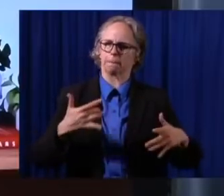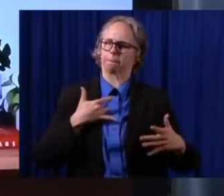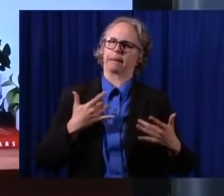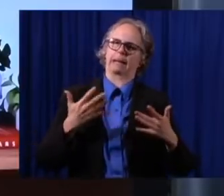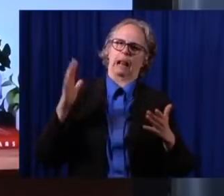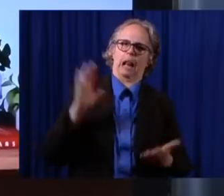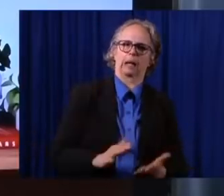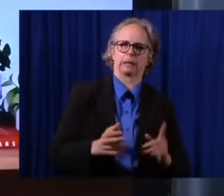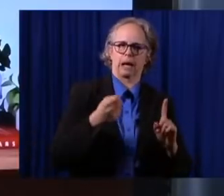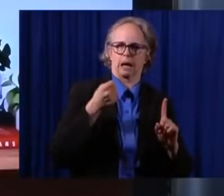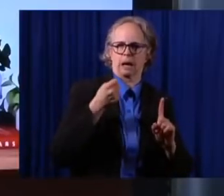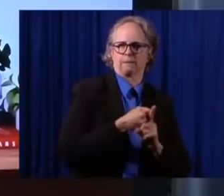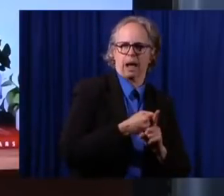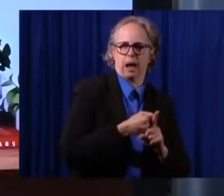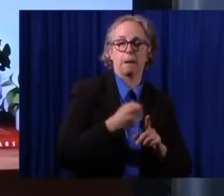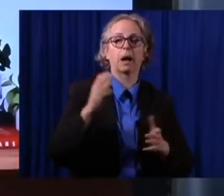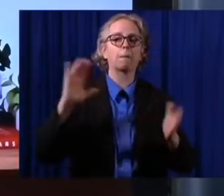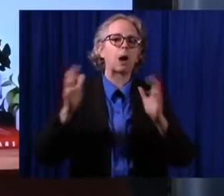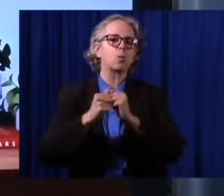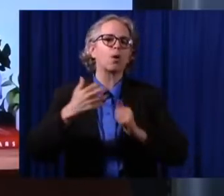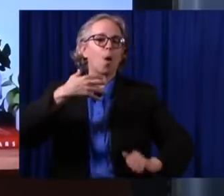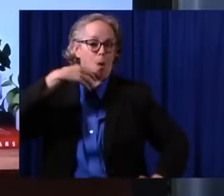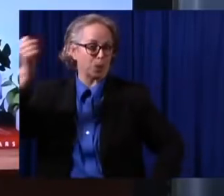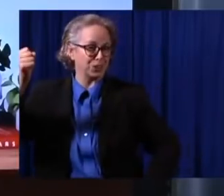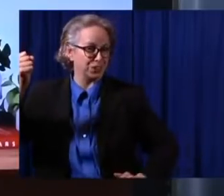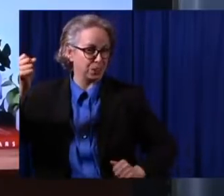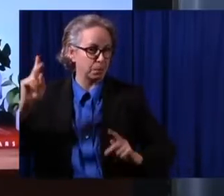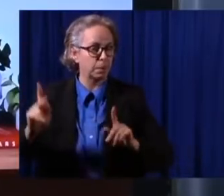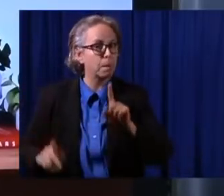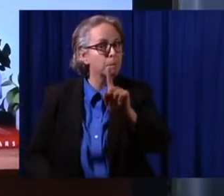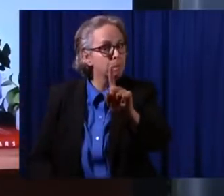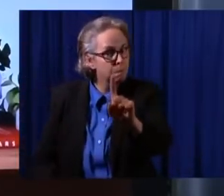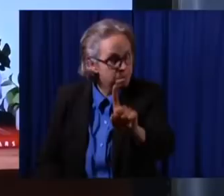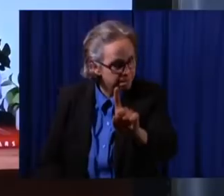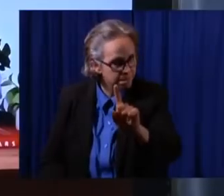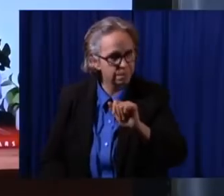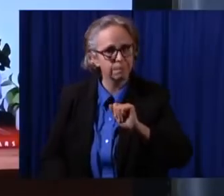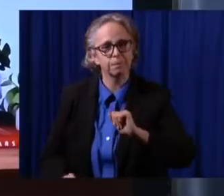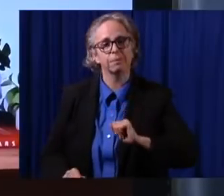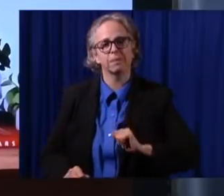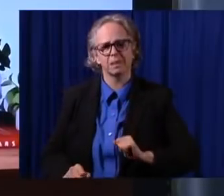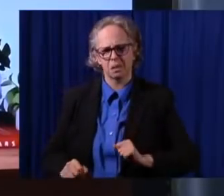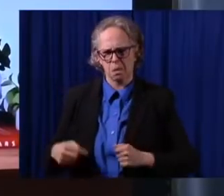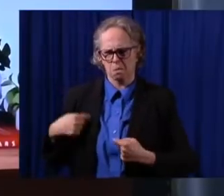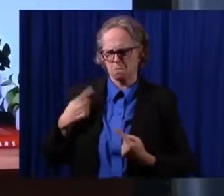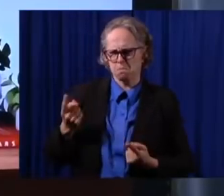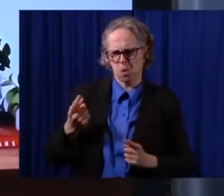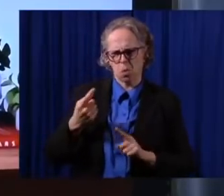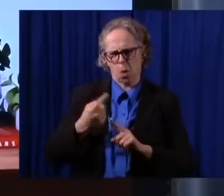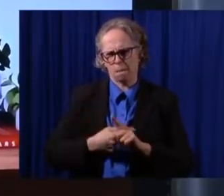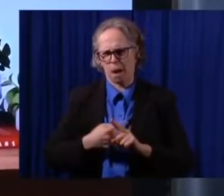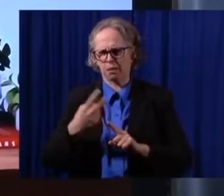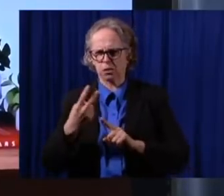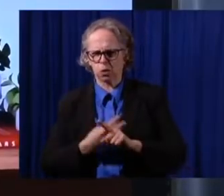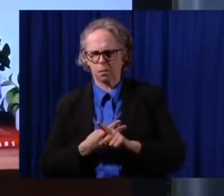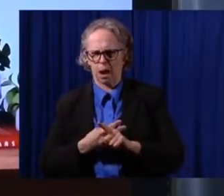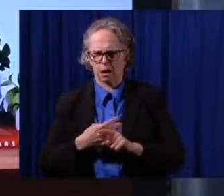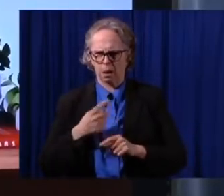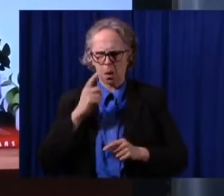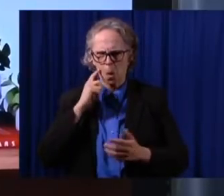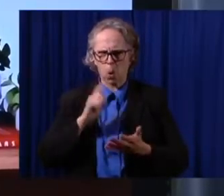for. But in recent weeks, or maybe for the last month or two, what we've been seeing is an